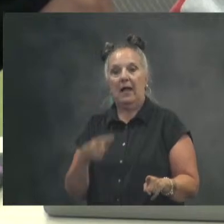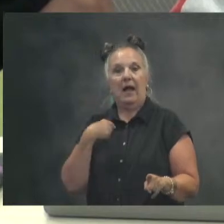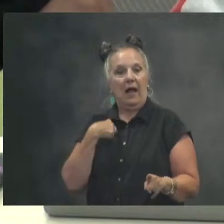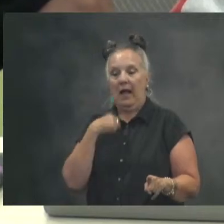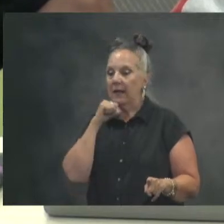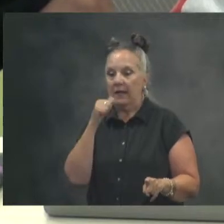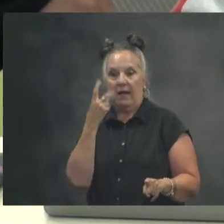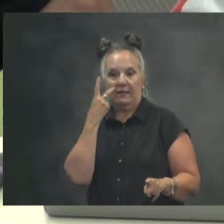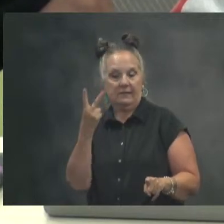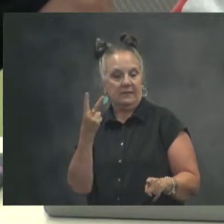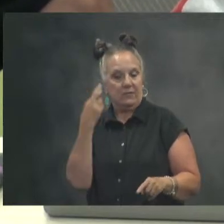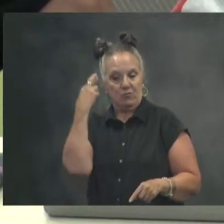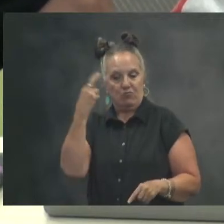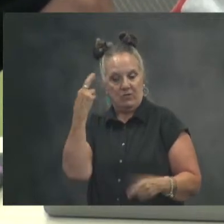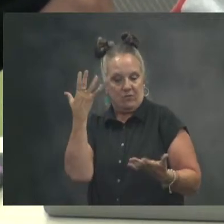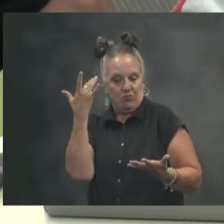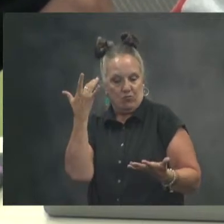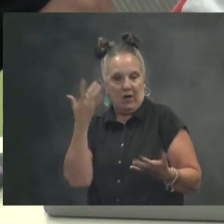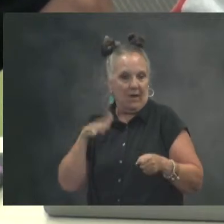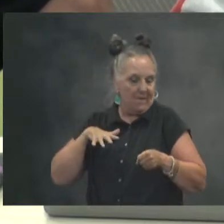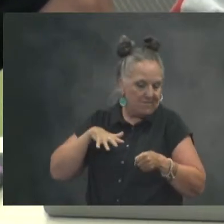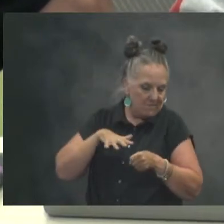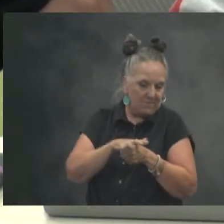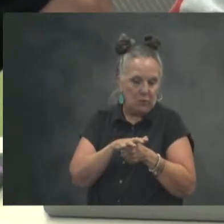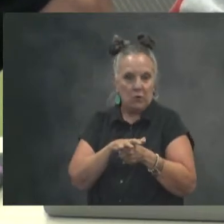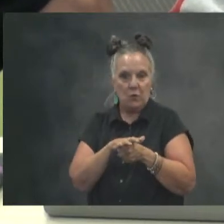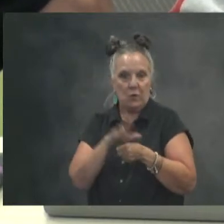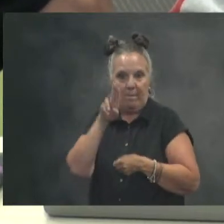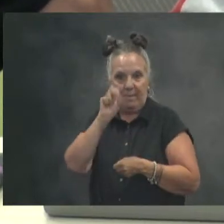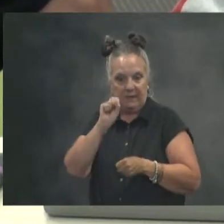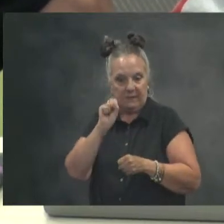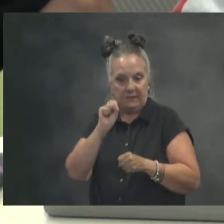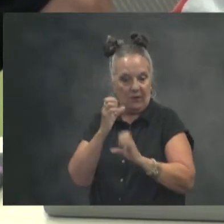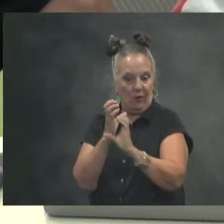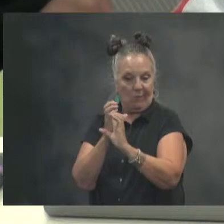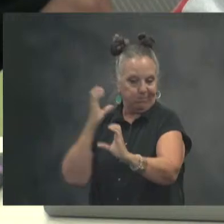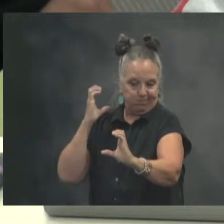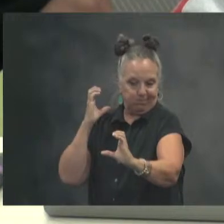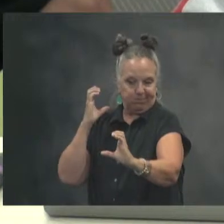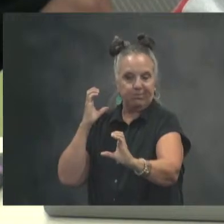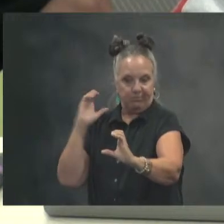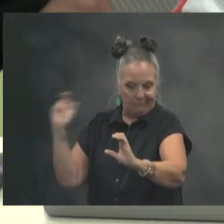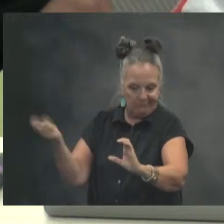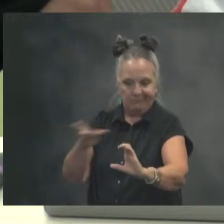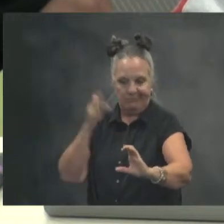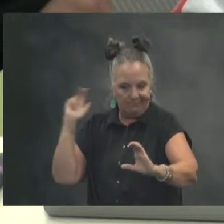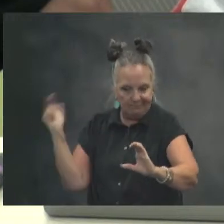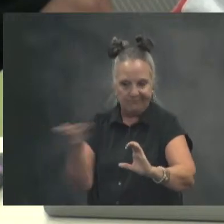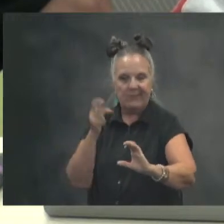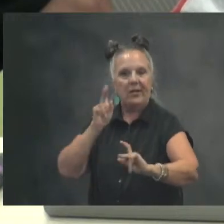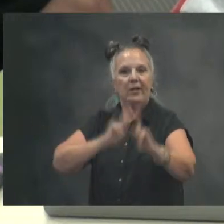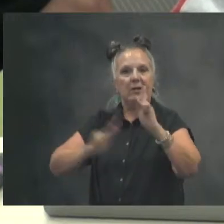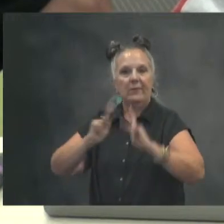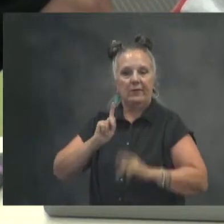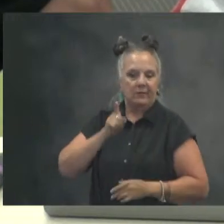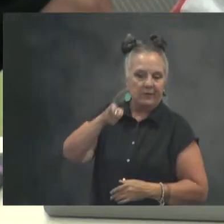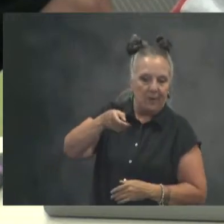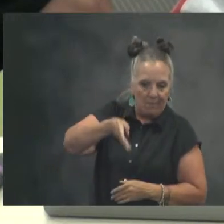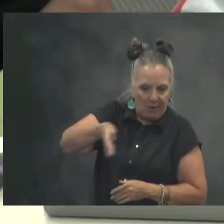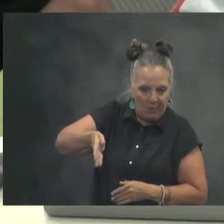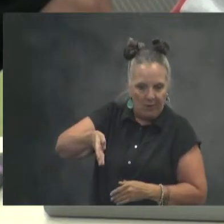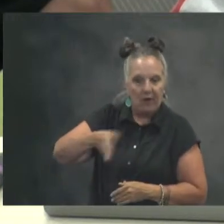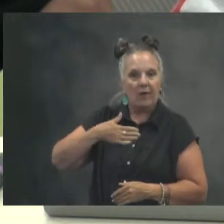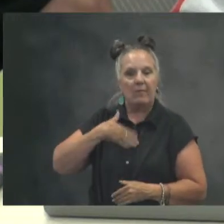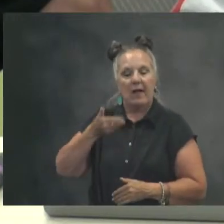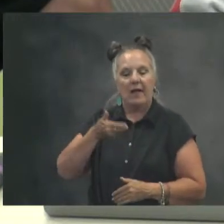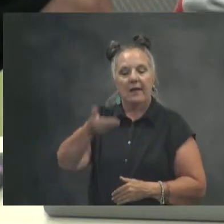cannot see any justification for a full-size school bus to be being used to transport people to Baltimore. And then my